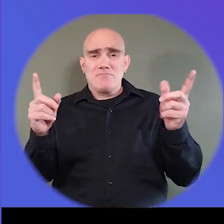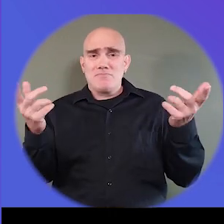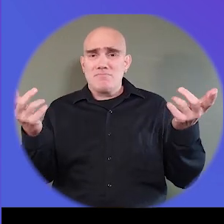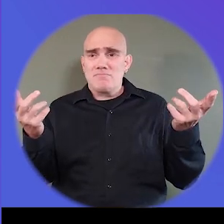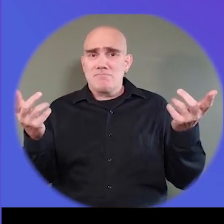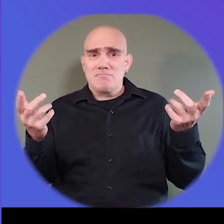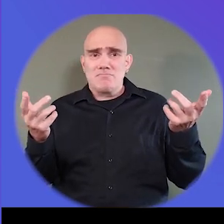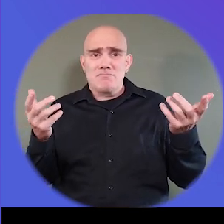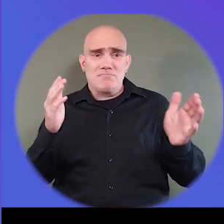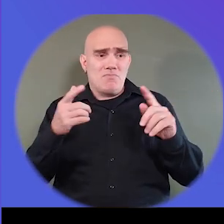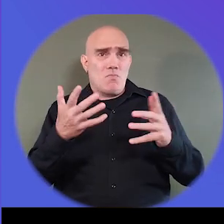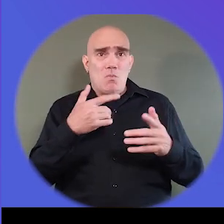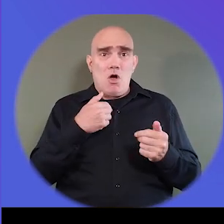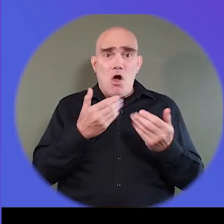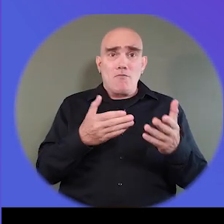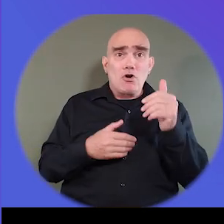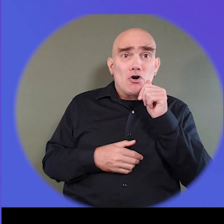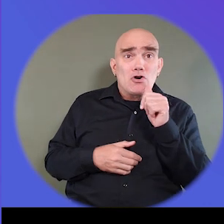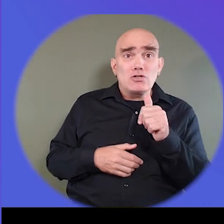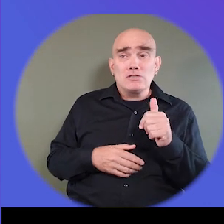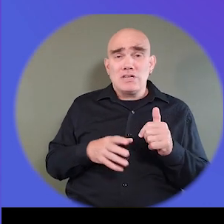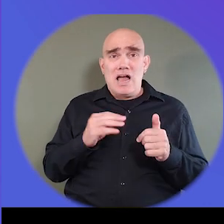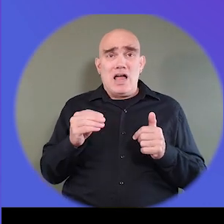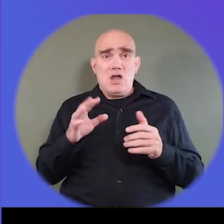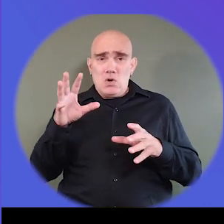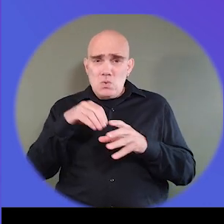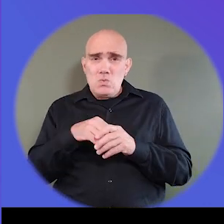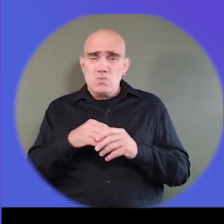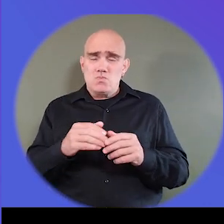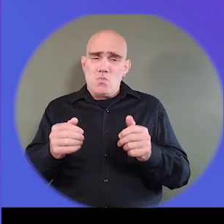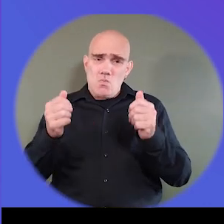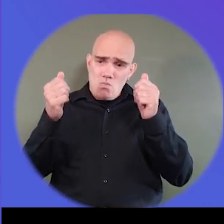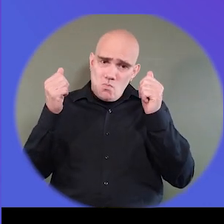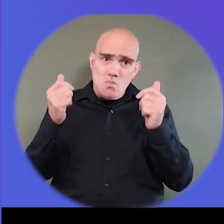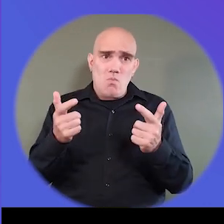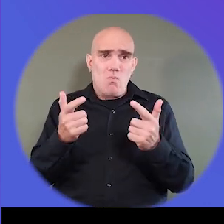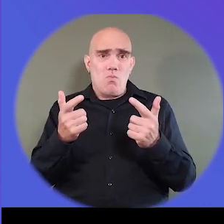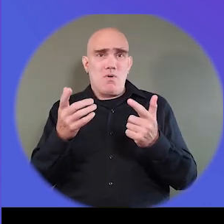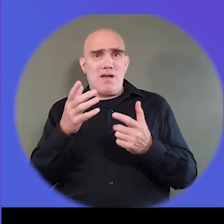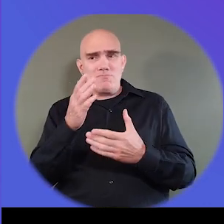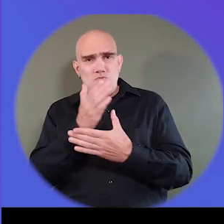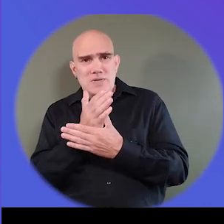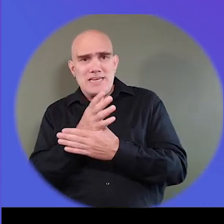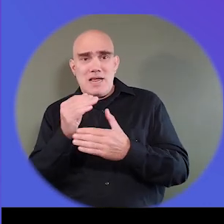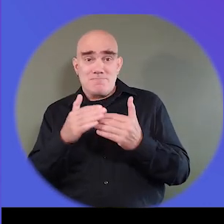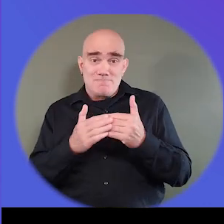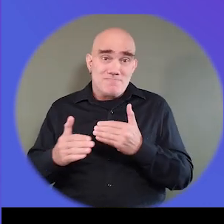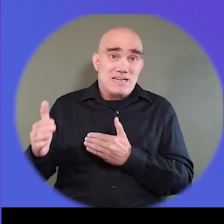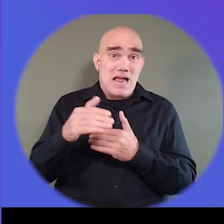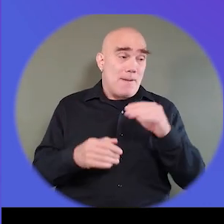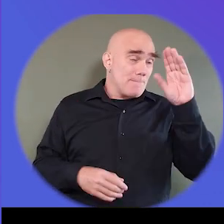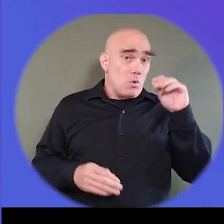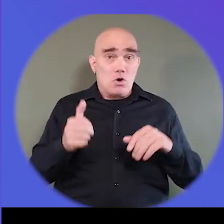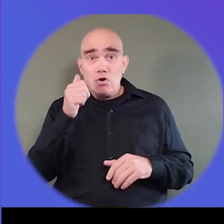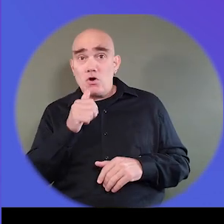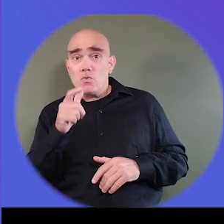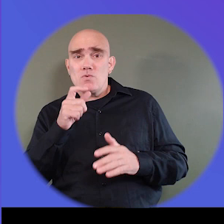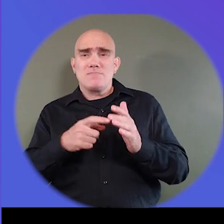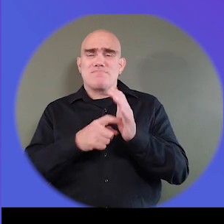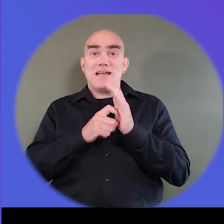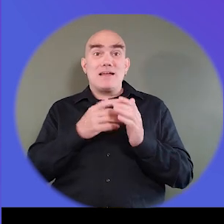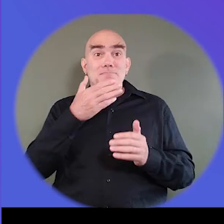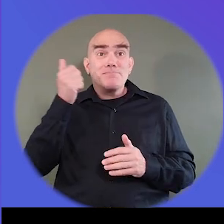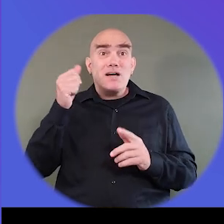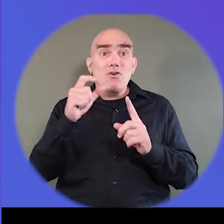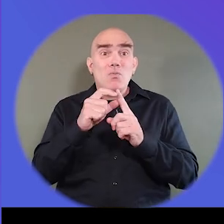no different than what we offer girls, and includes all between and beyond girl and